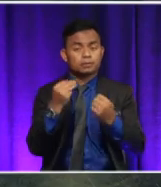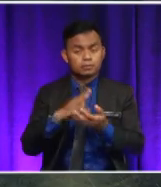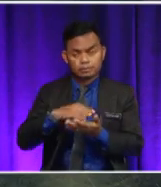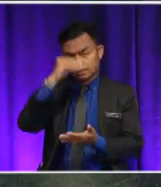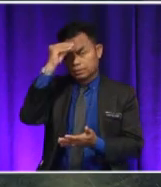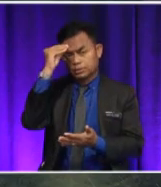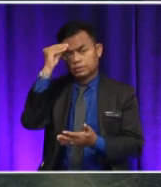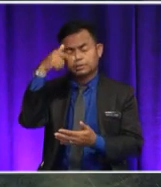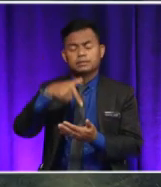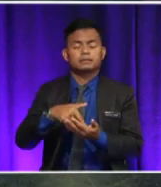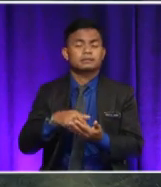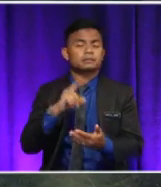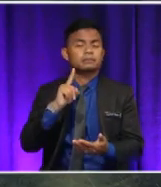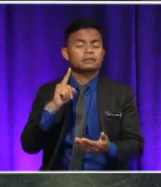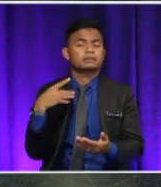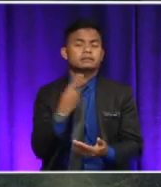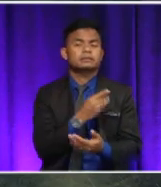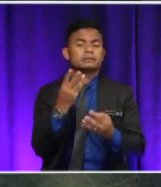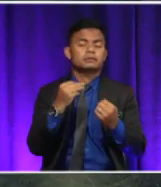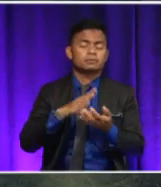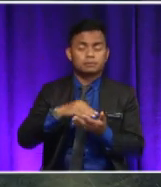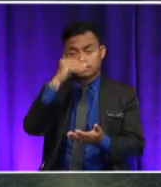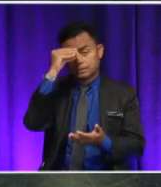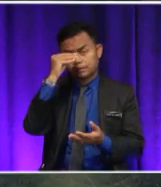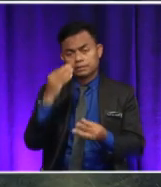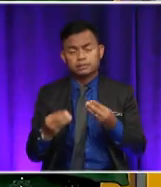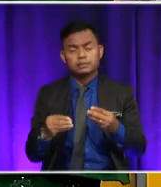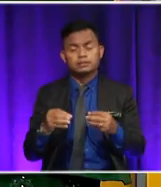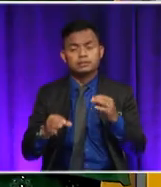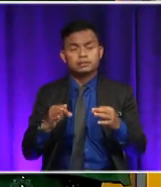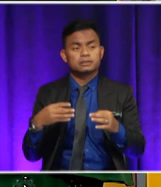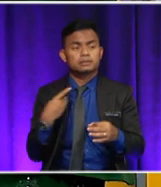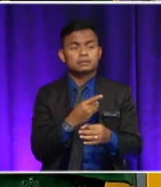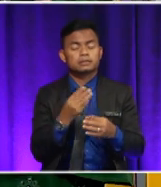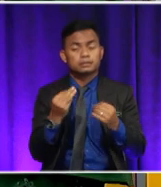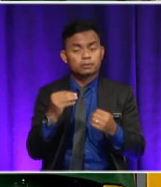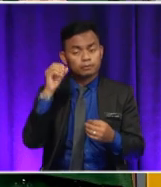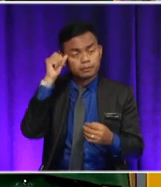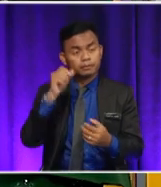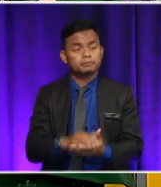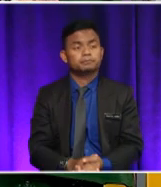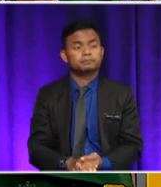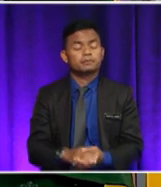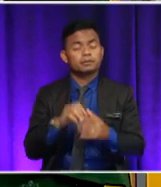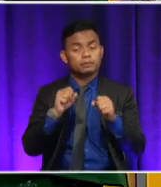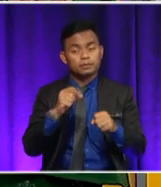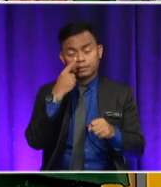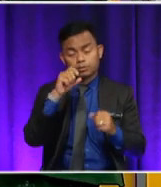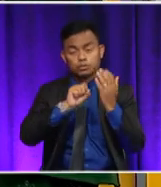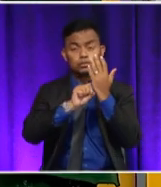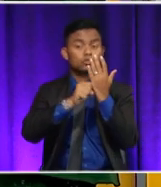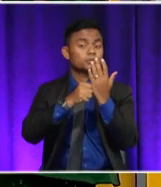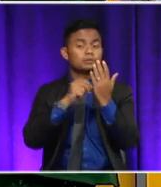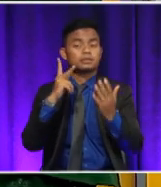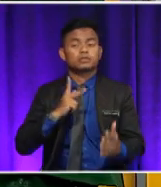Liana, where can we find more resources if we want to study more? Yeah, you could find more resources in KPM's Sumbaku. There's lots